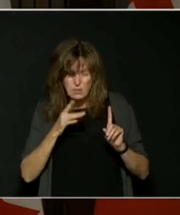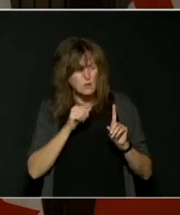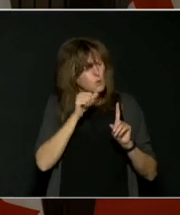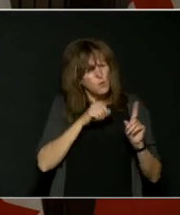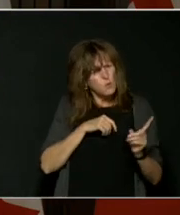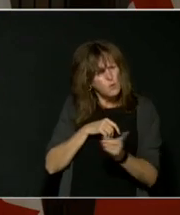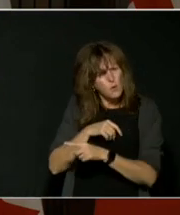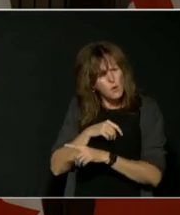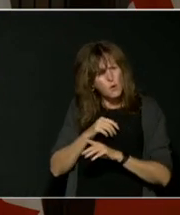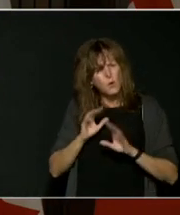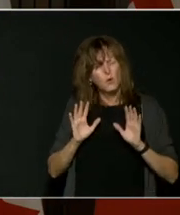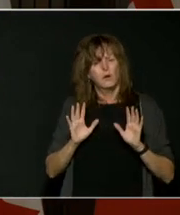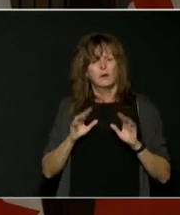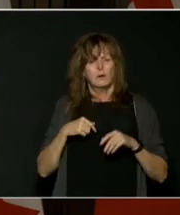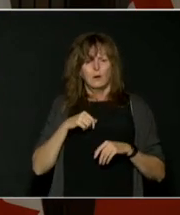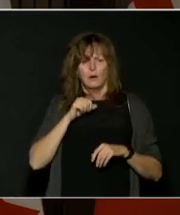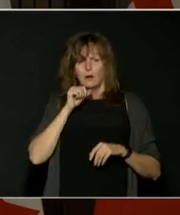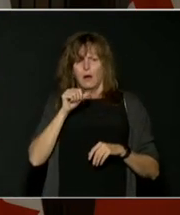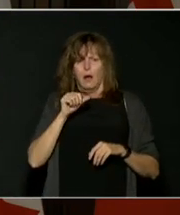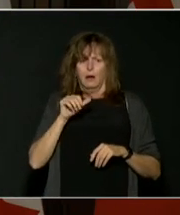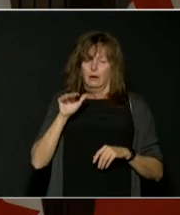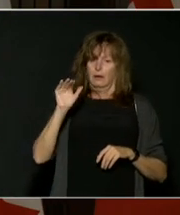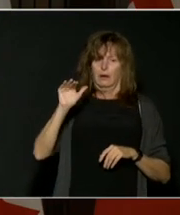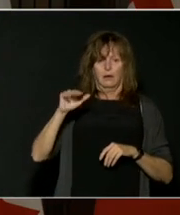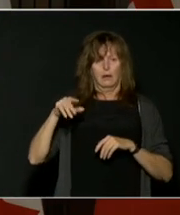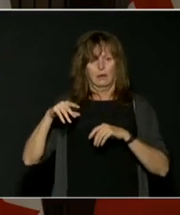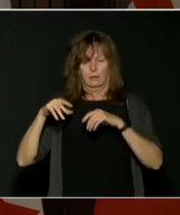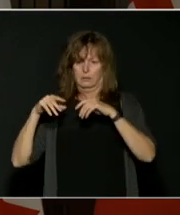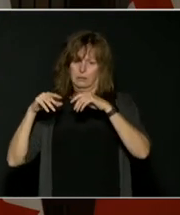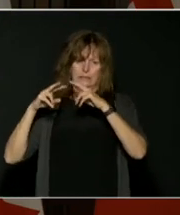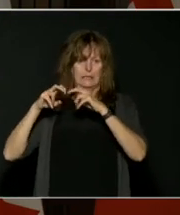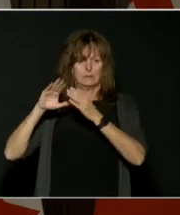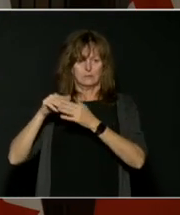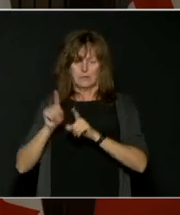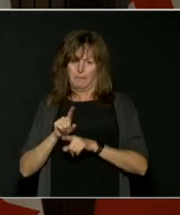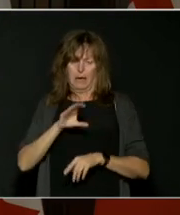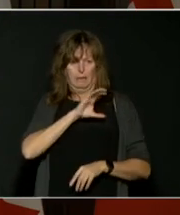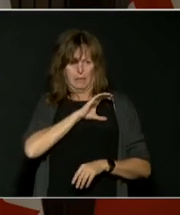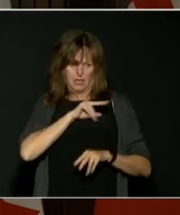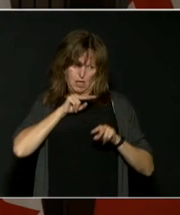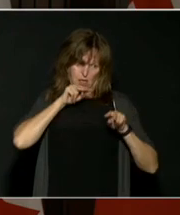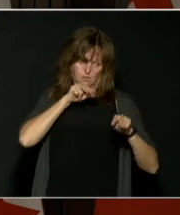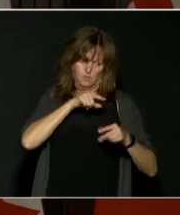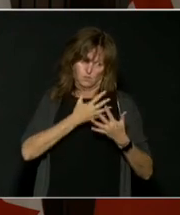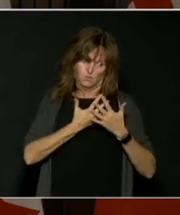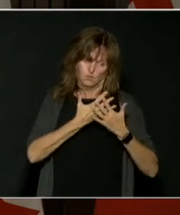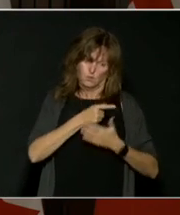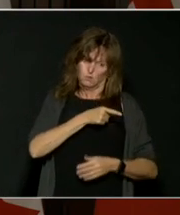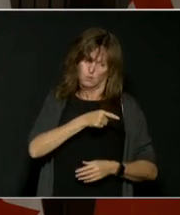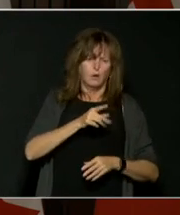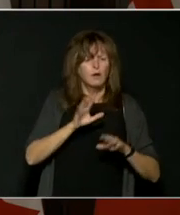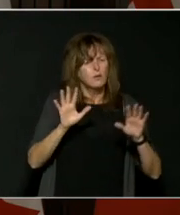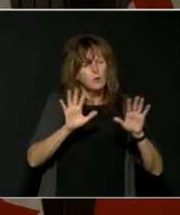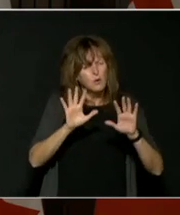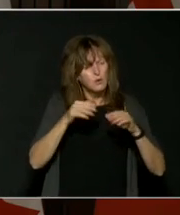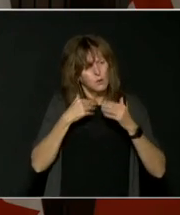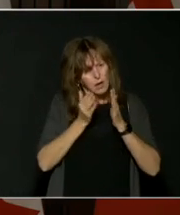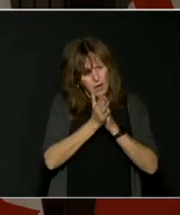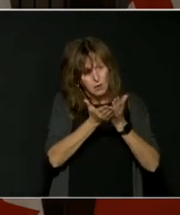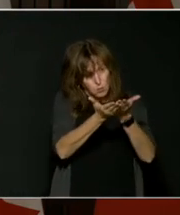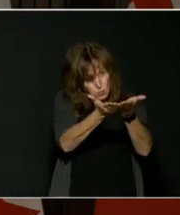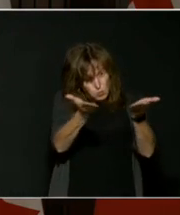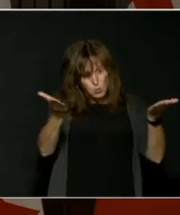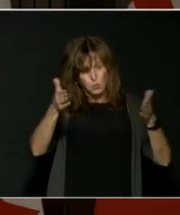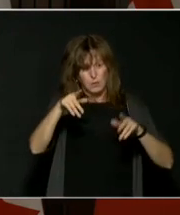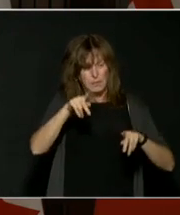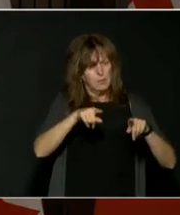are asking all of the public to respect that this is what we need to do. This is what we're going to need to do to protect the most vulnerable.